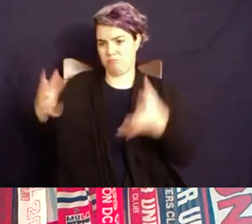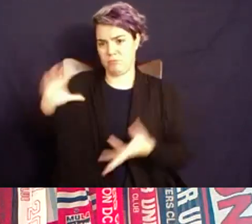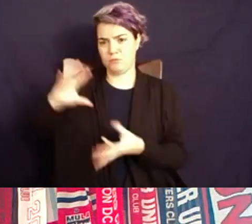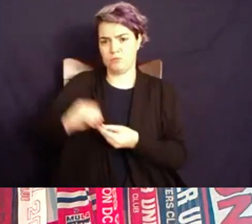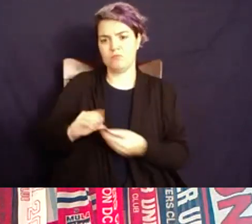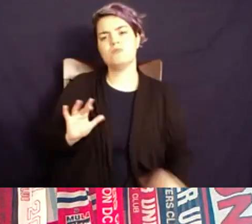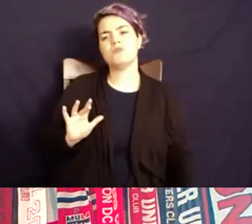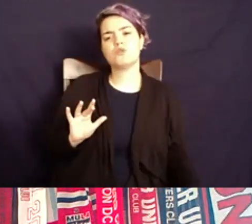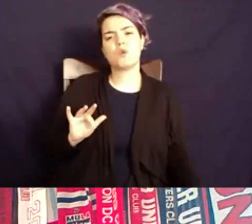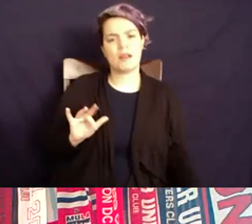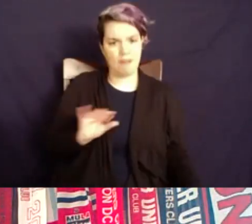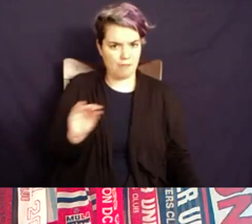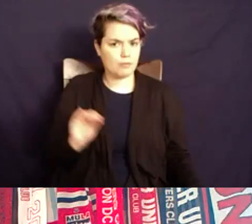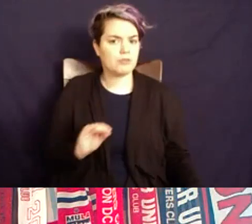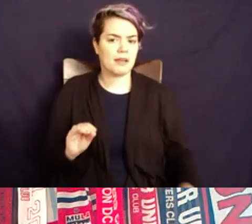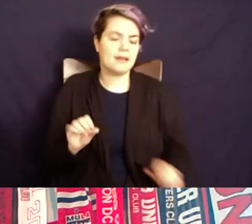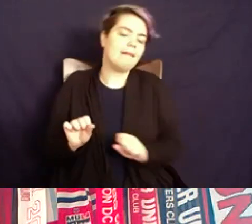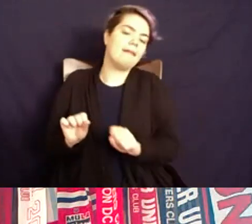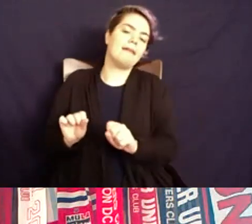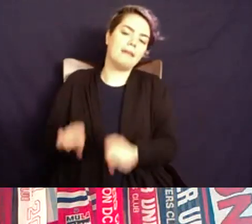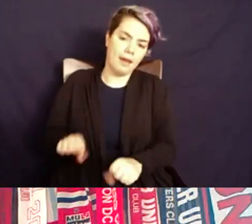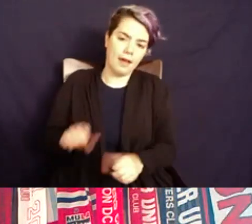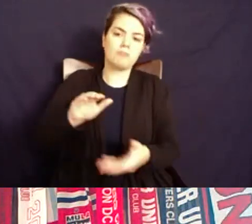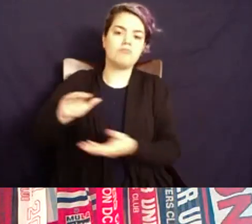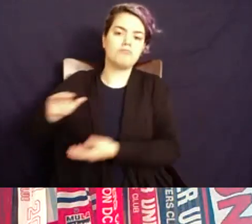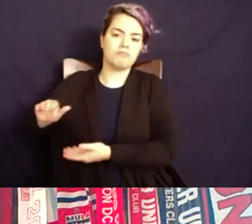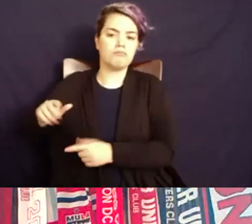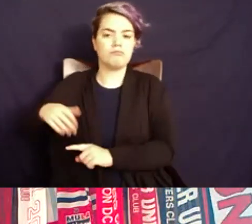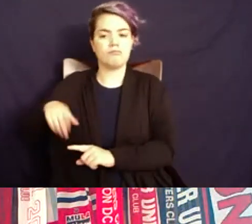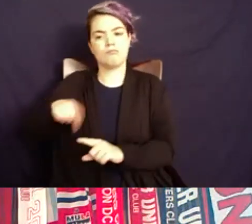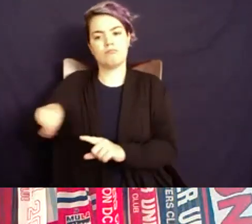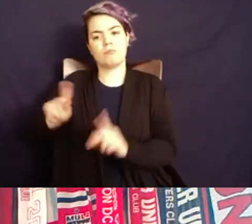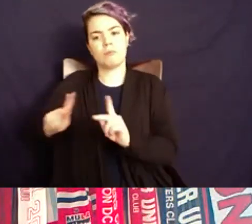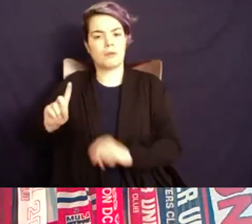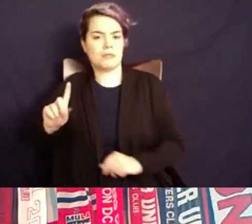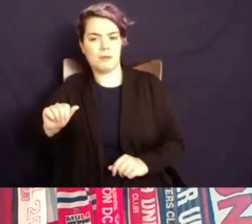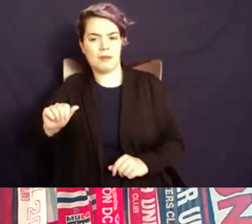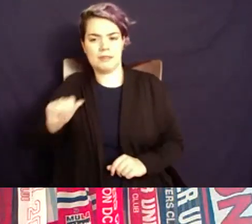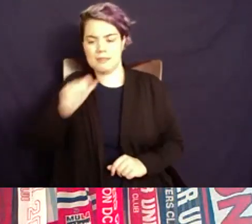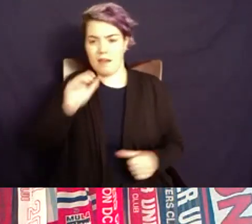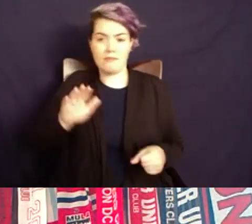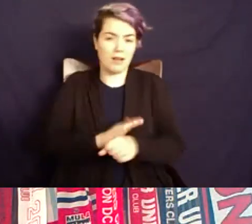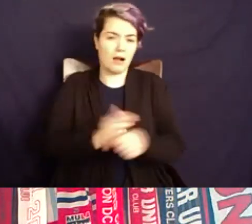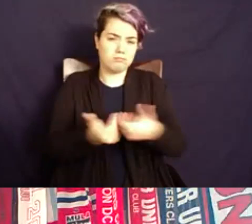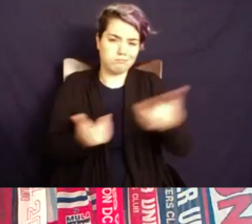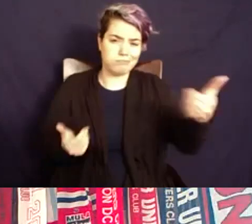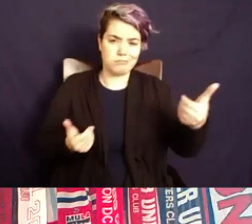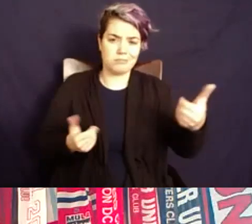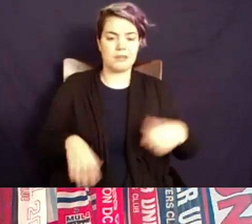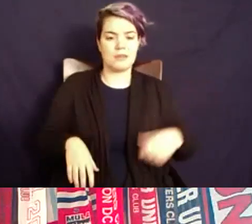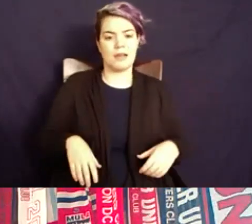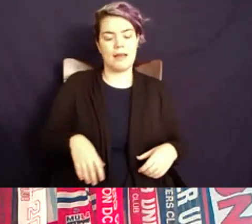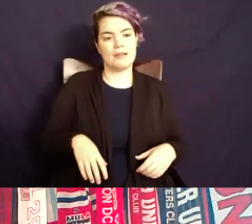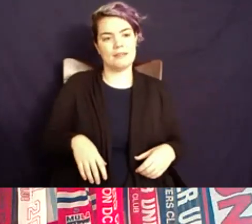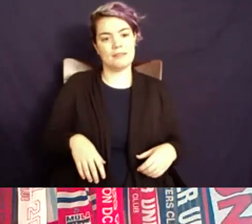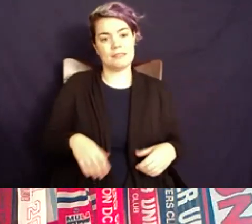be these units set aside for people with disabilities. It's not as ideal when you can't pick the unit. You know, you can't